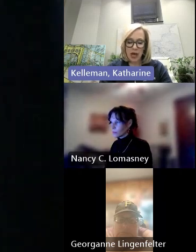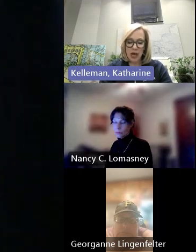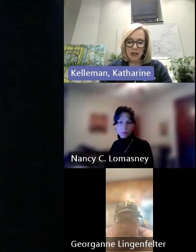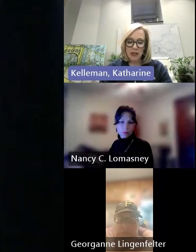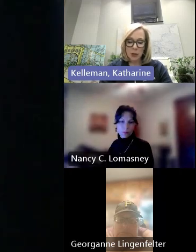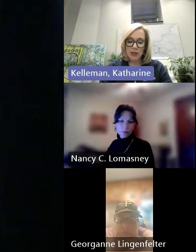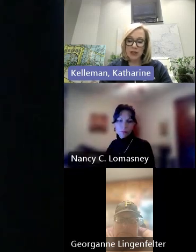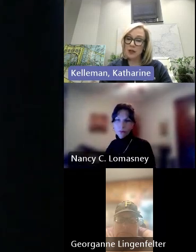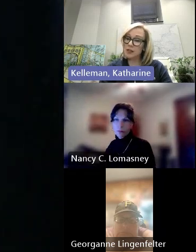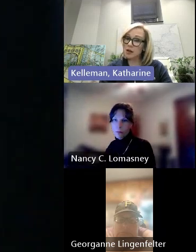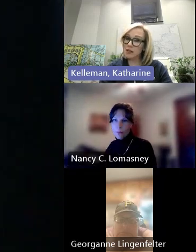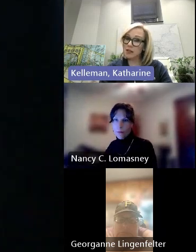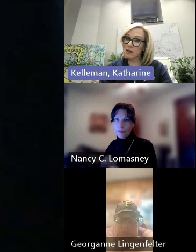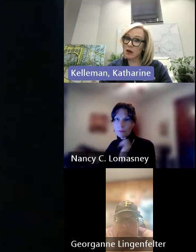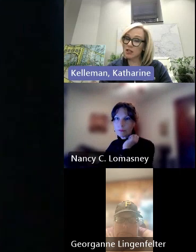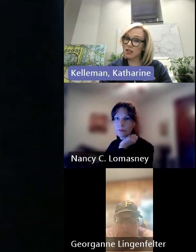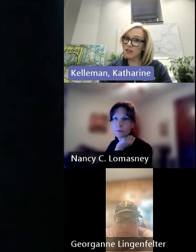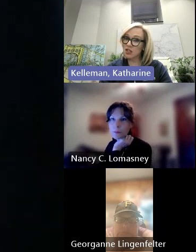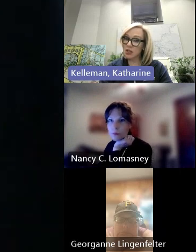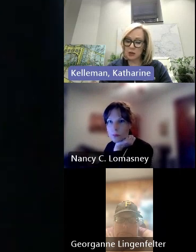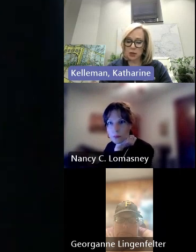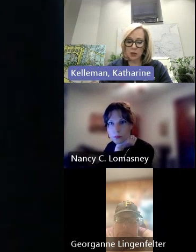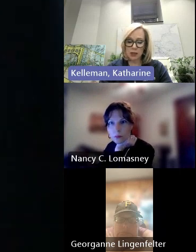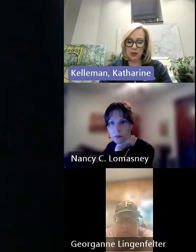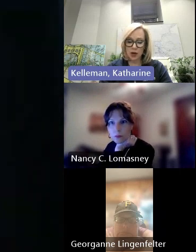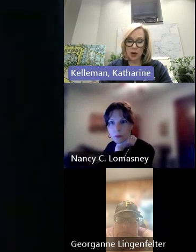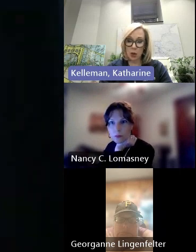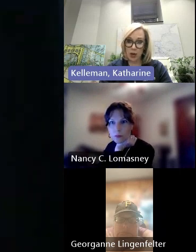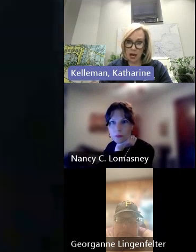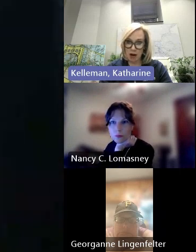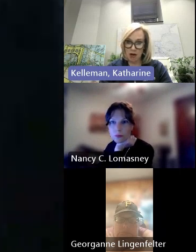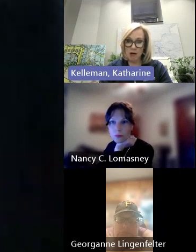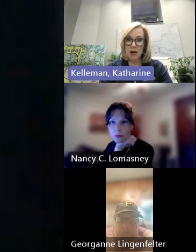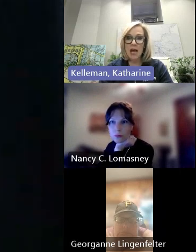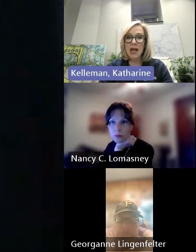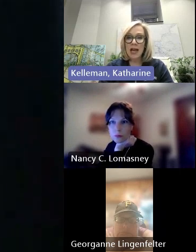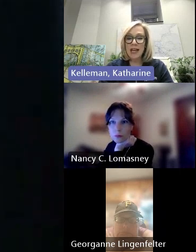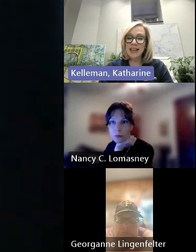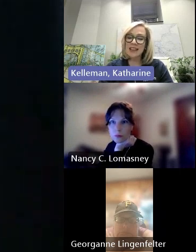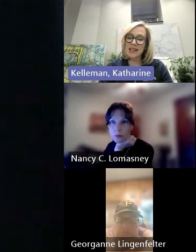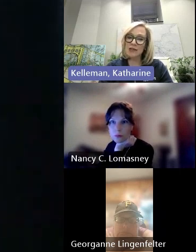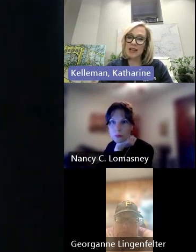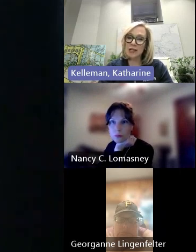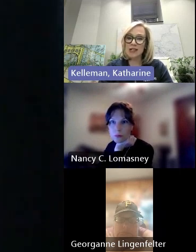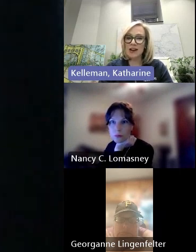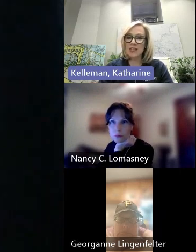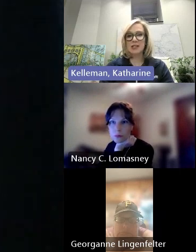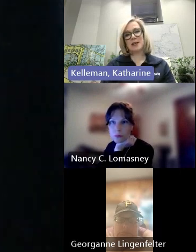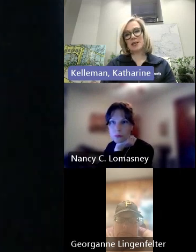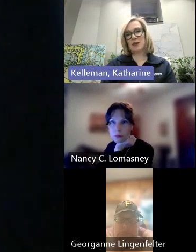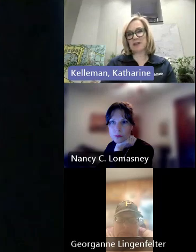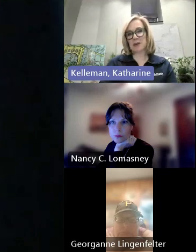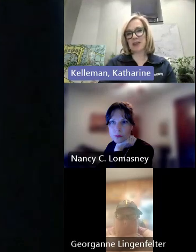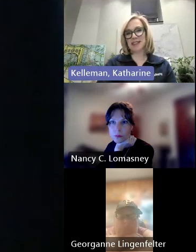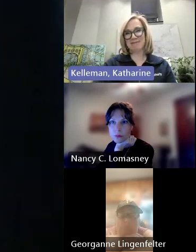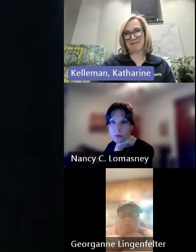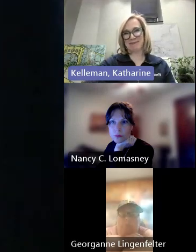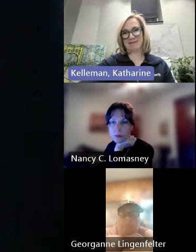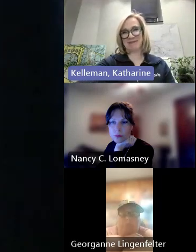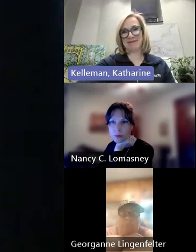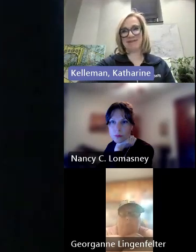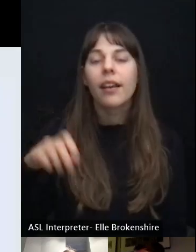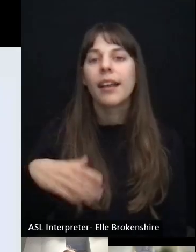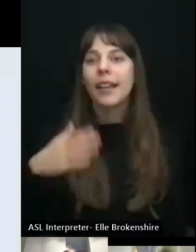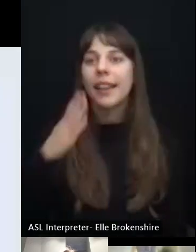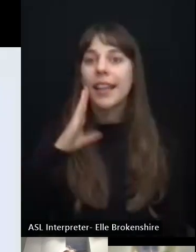you. So I'm going to turn this over to our chief engineer, who is Greg O'Hare. And again, thanks for getting started and spending your evening with us.